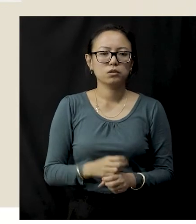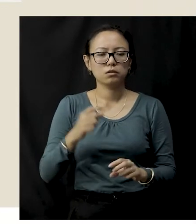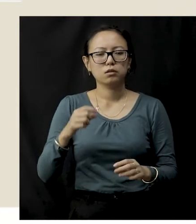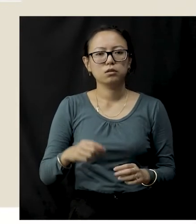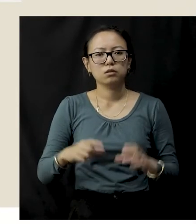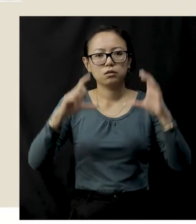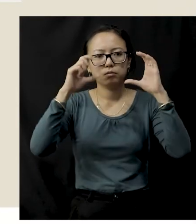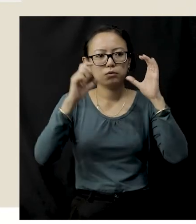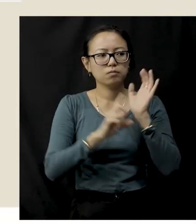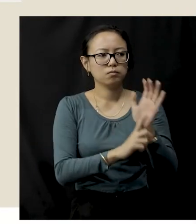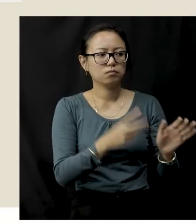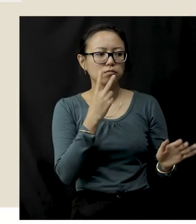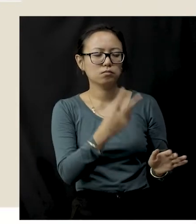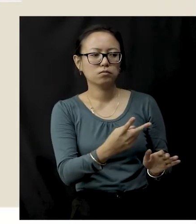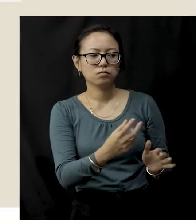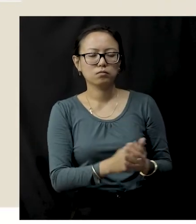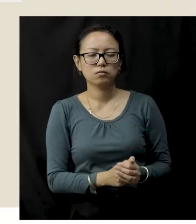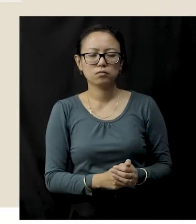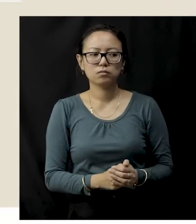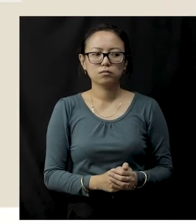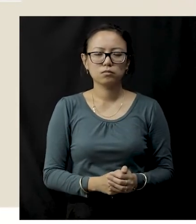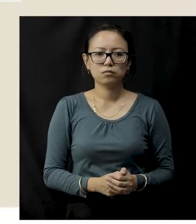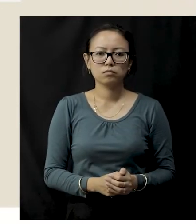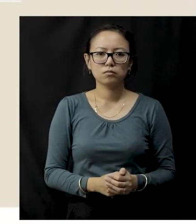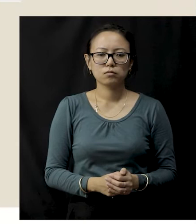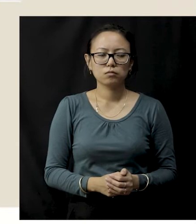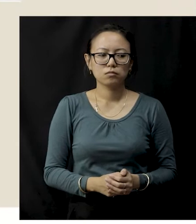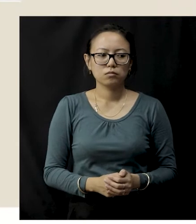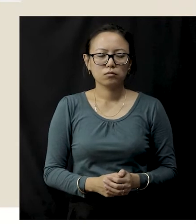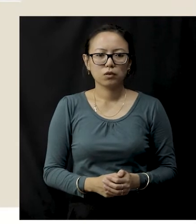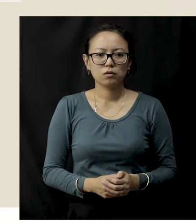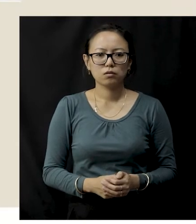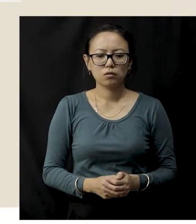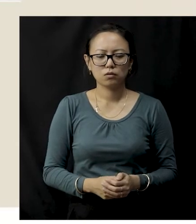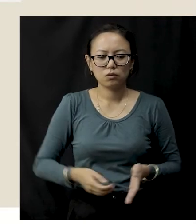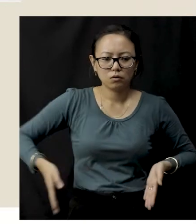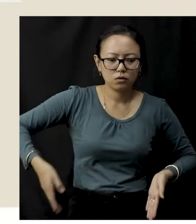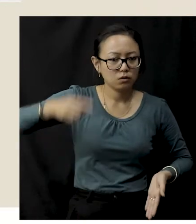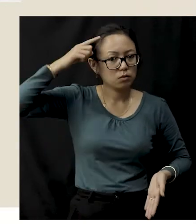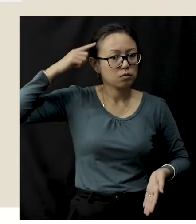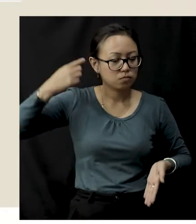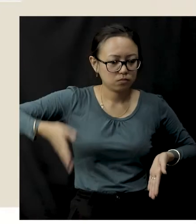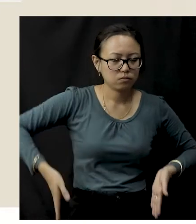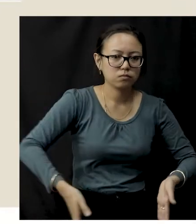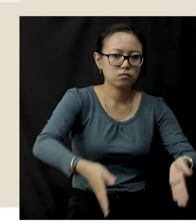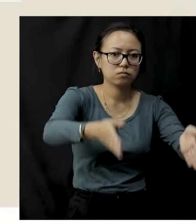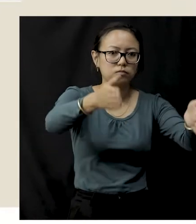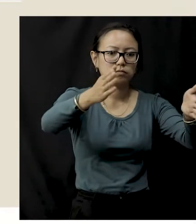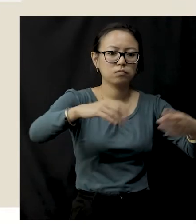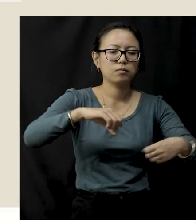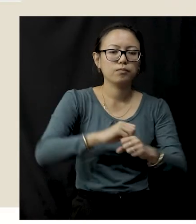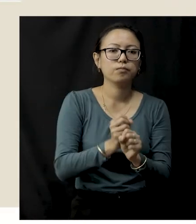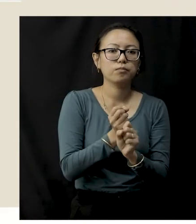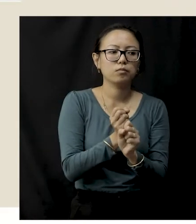a boat. And you can also see that in the road roller, there are wheels. Of course, there